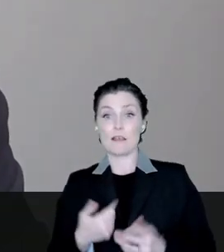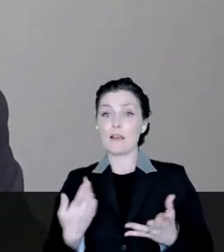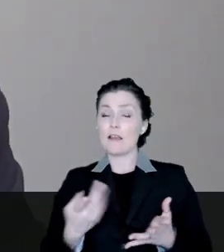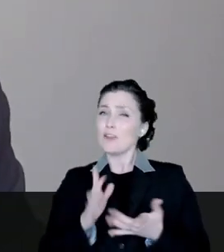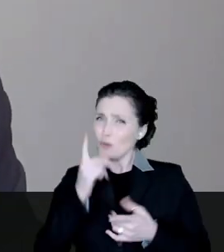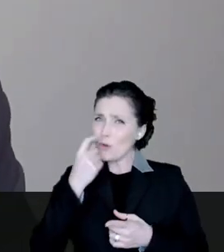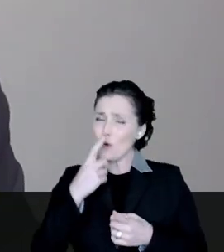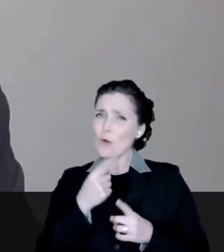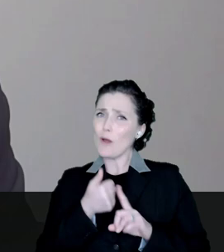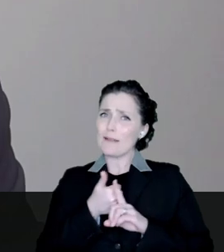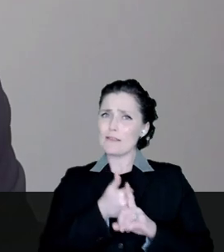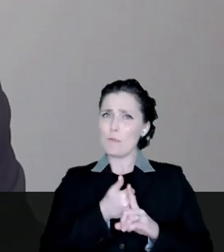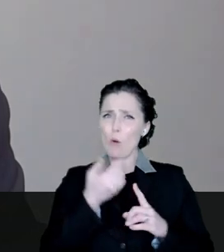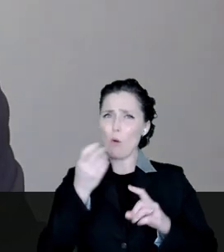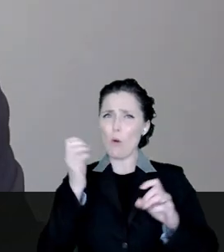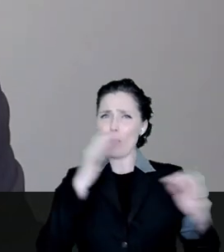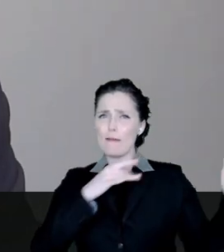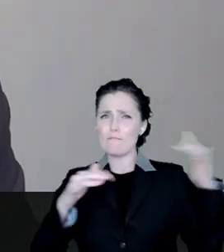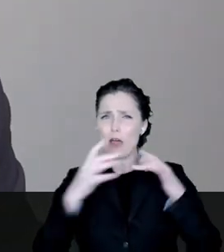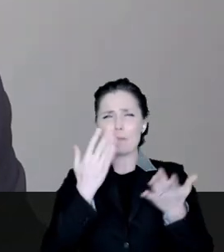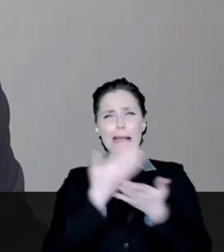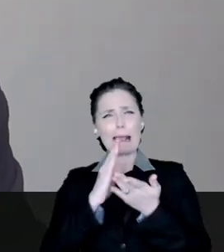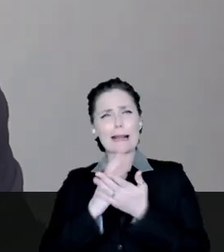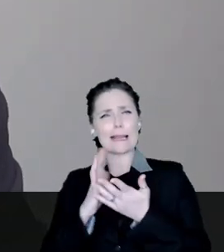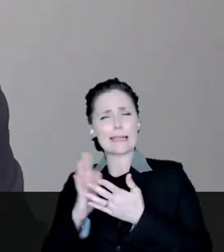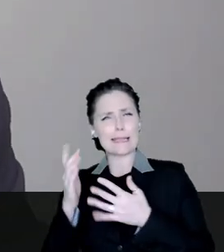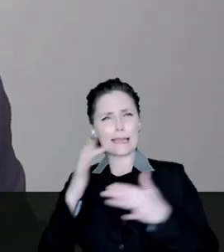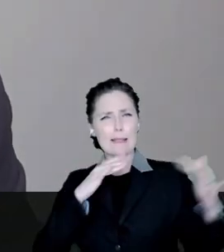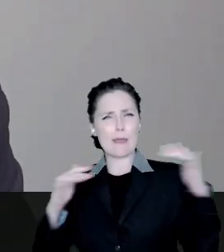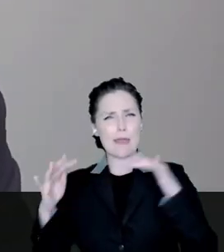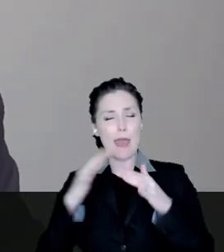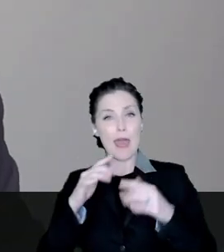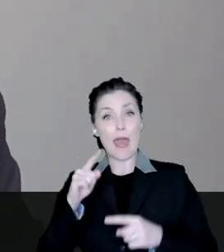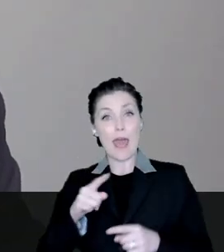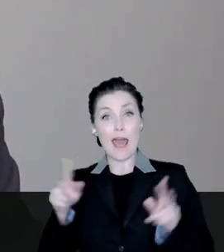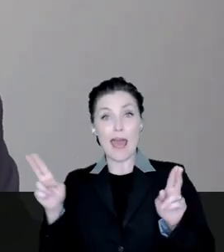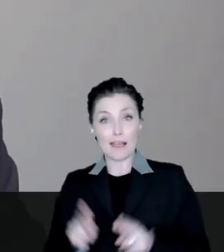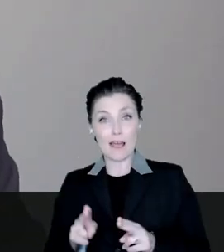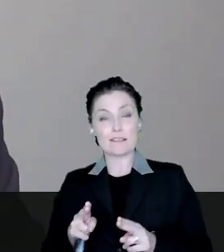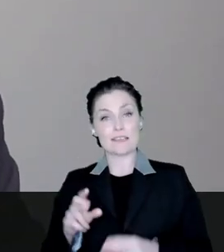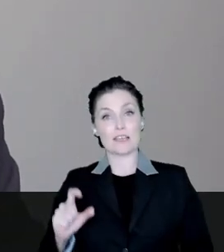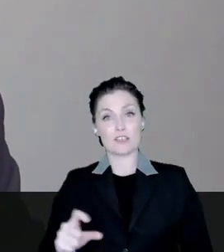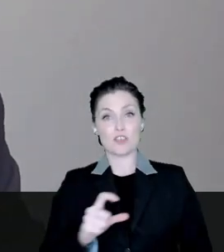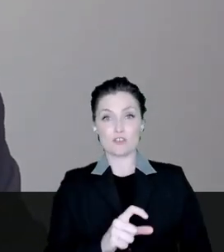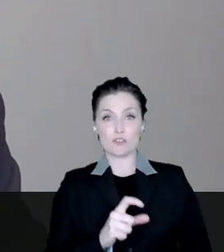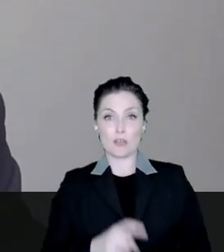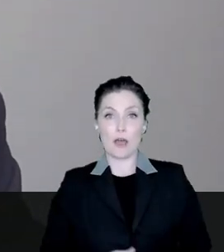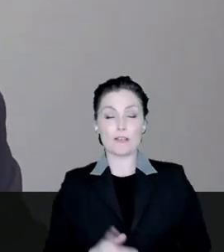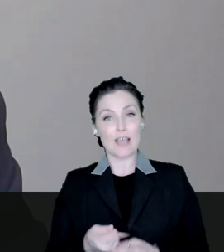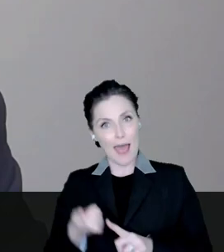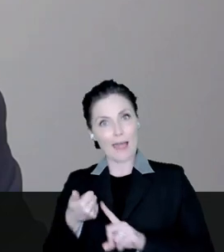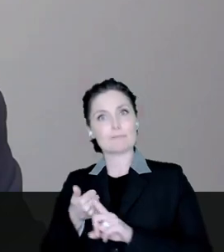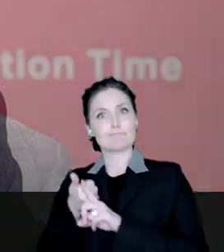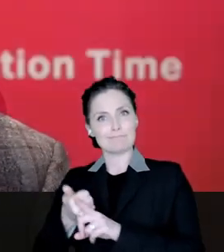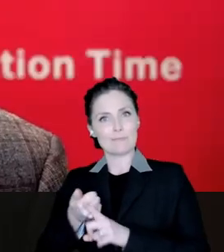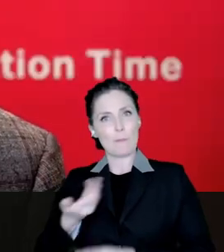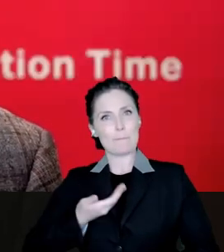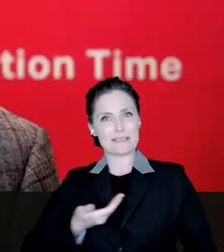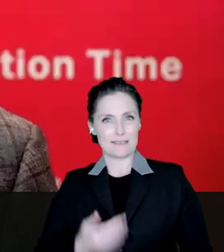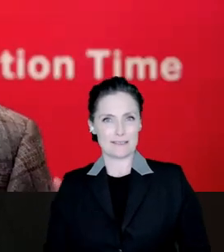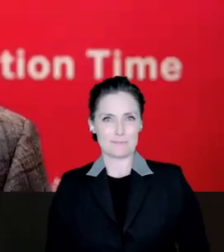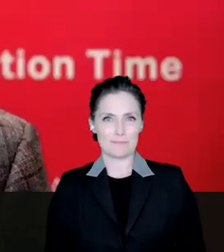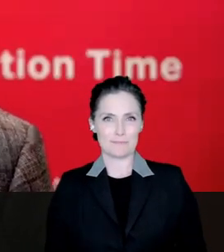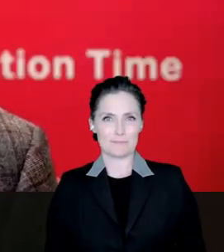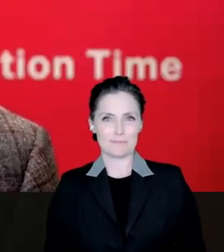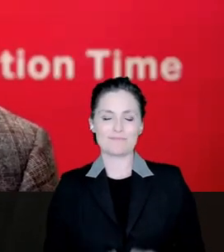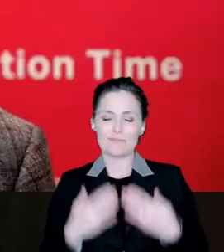pro cleaning up our air, pro cutting congestion, and being pro business. Thank you. I